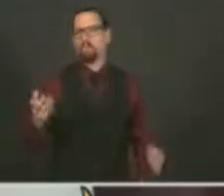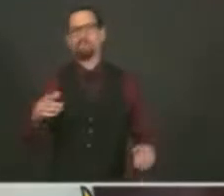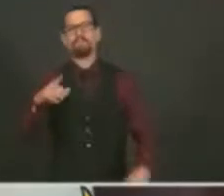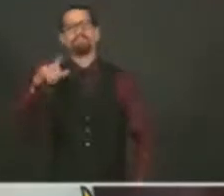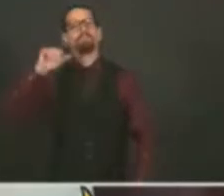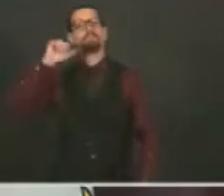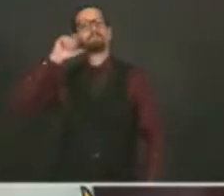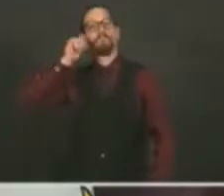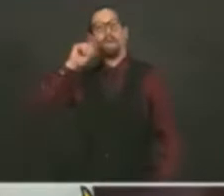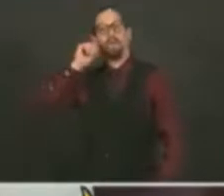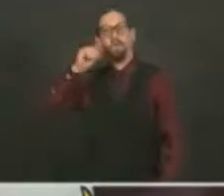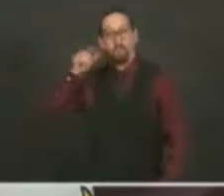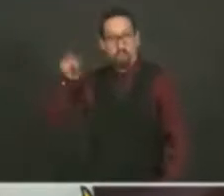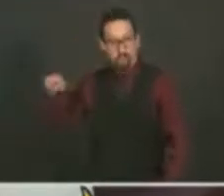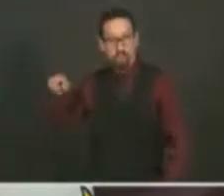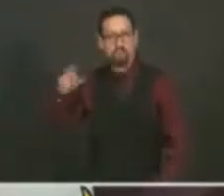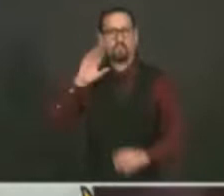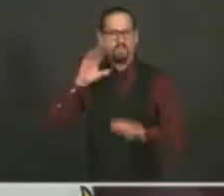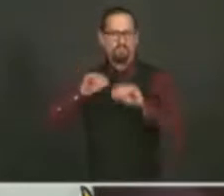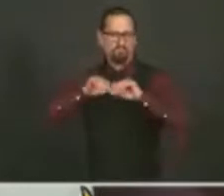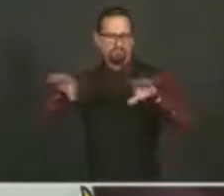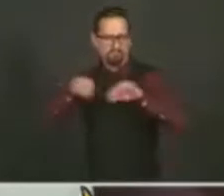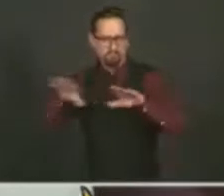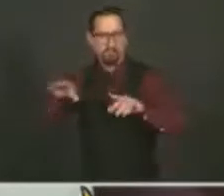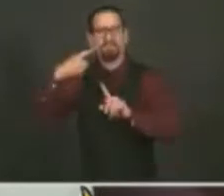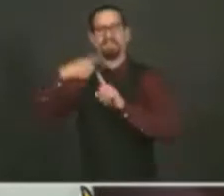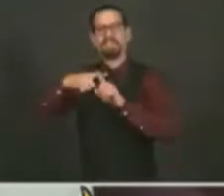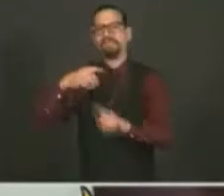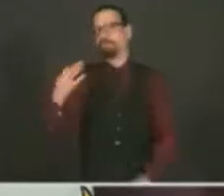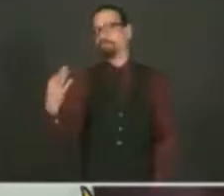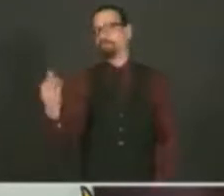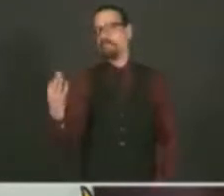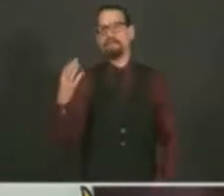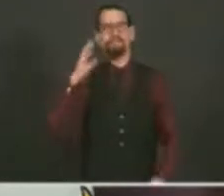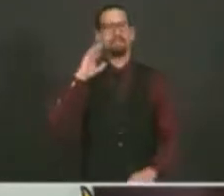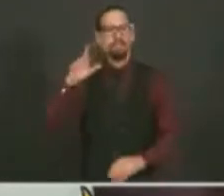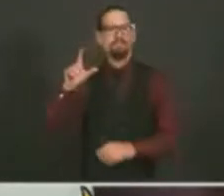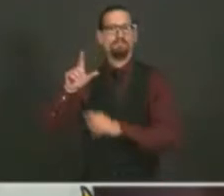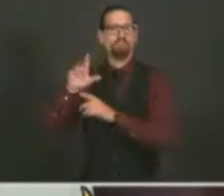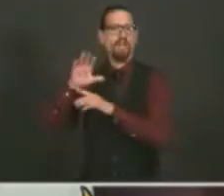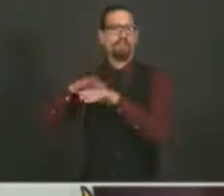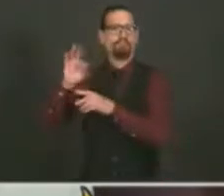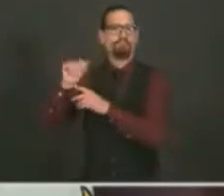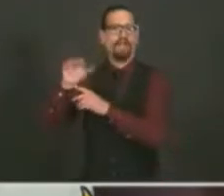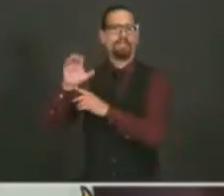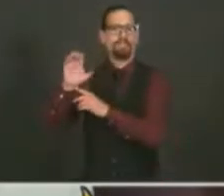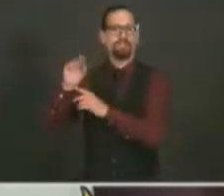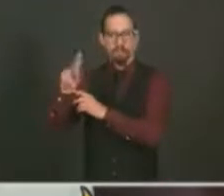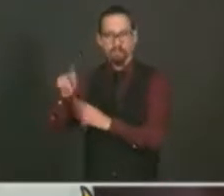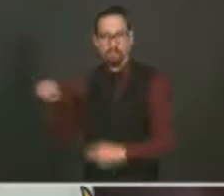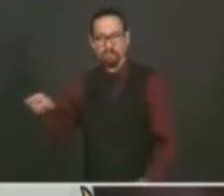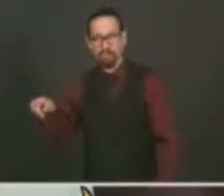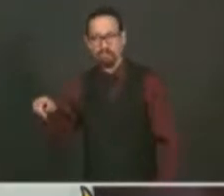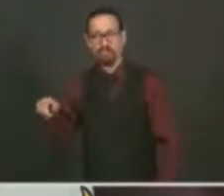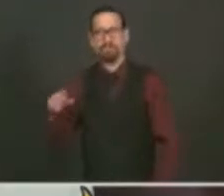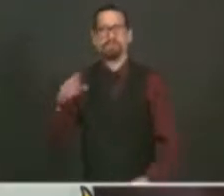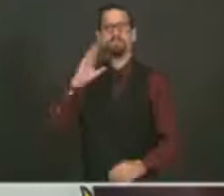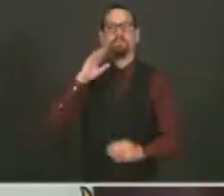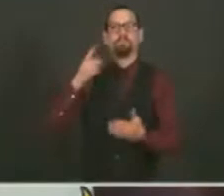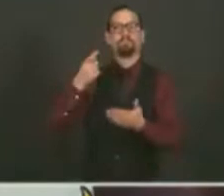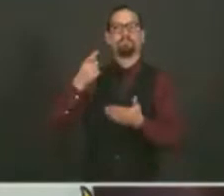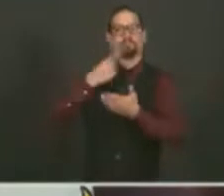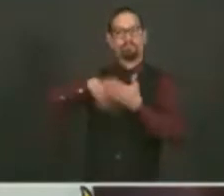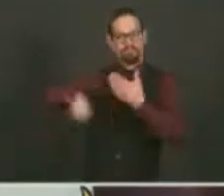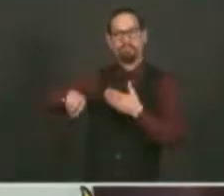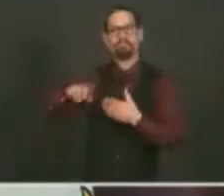lot next week. We're going to have some new regulations tomorrow. There is no reason Rhode Island should get into